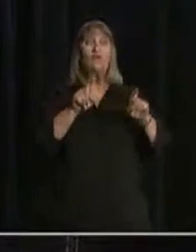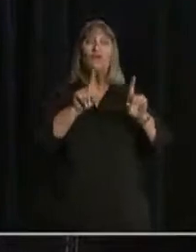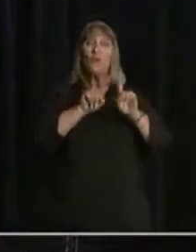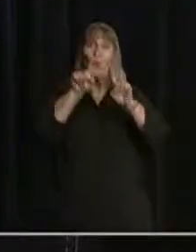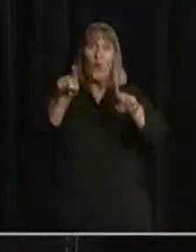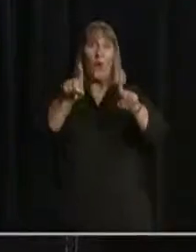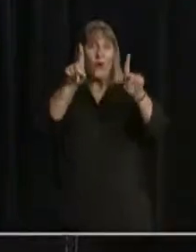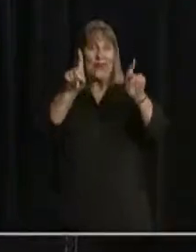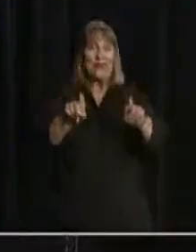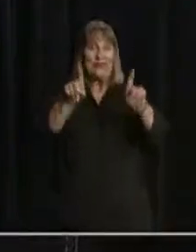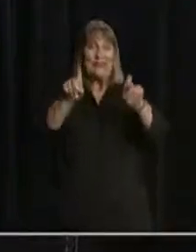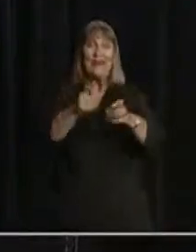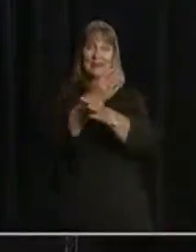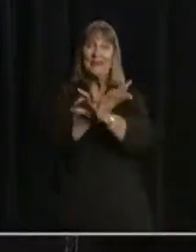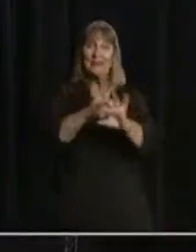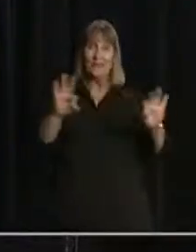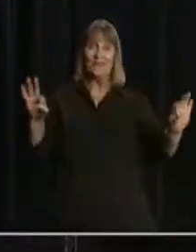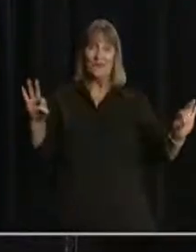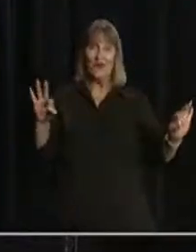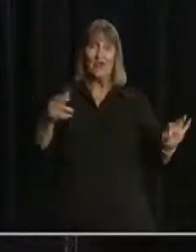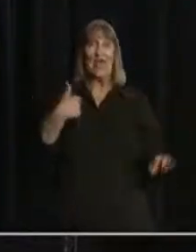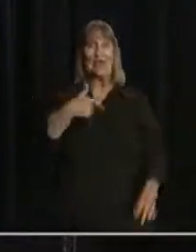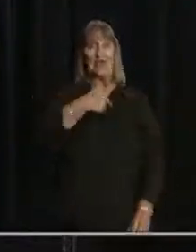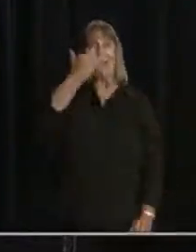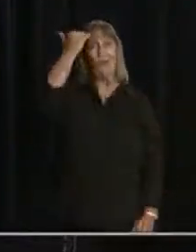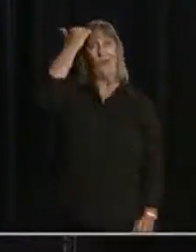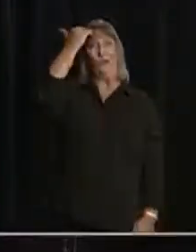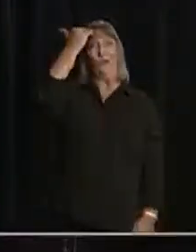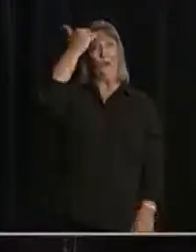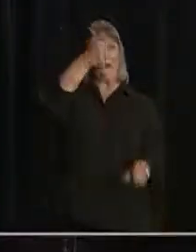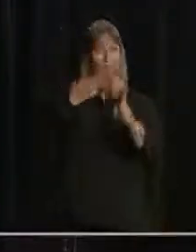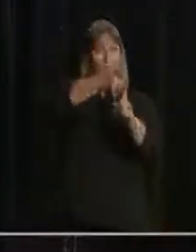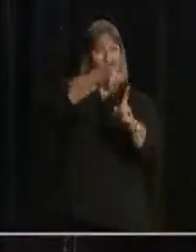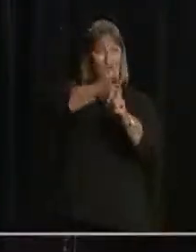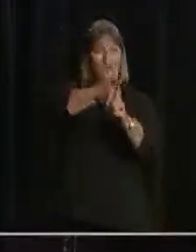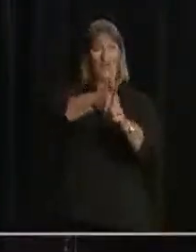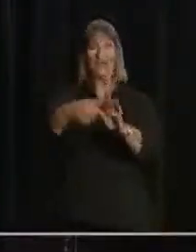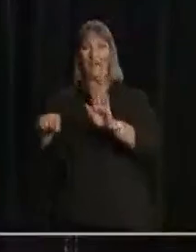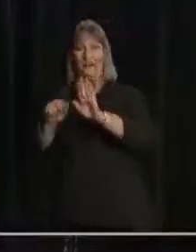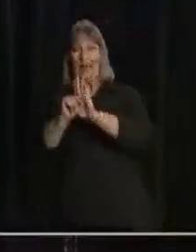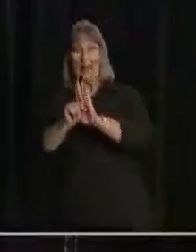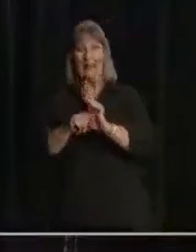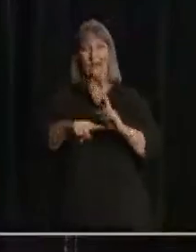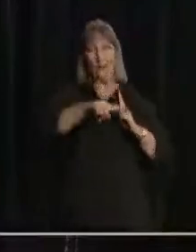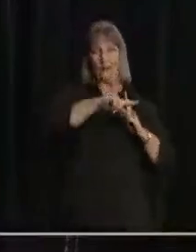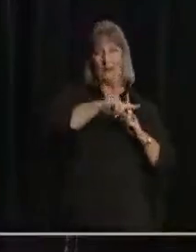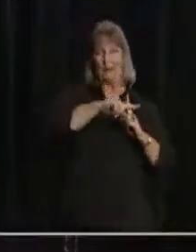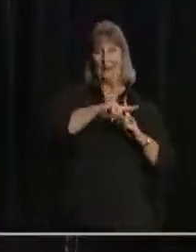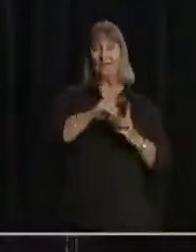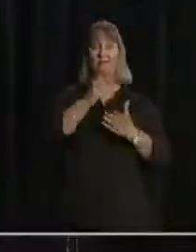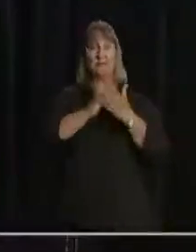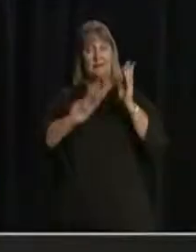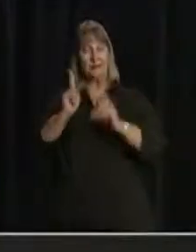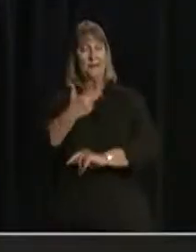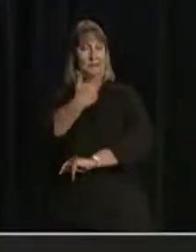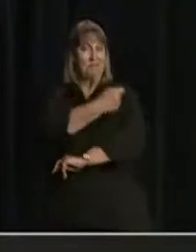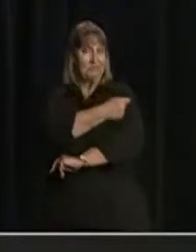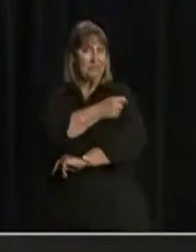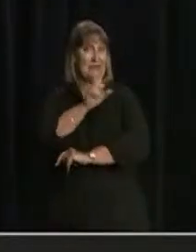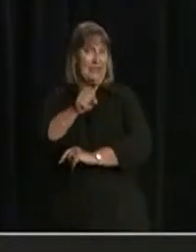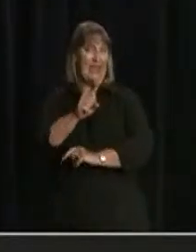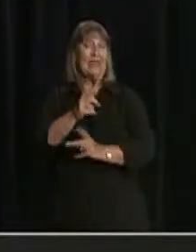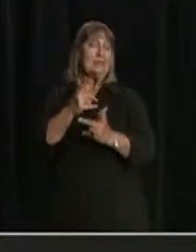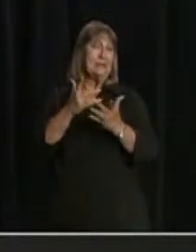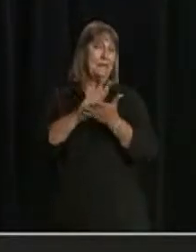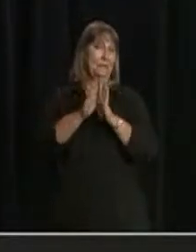free, but it also allows one to know their status, especially as we've been paying attention to breakthrough infections and whatnot. Do you have the